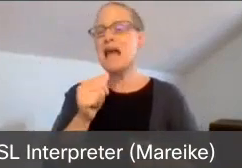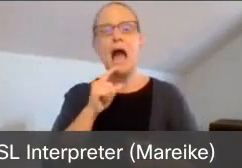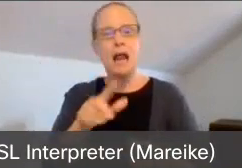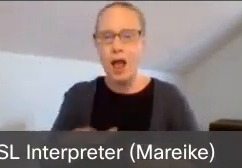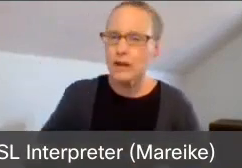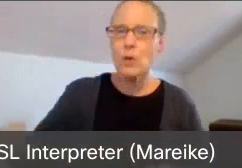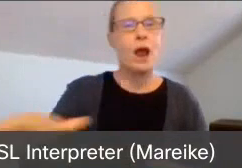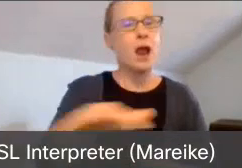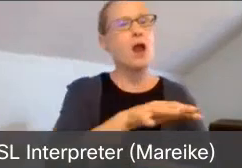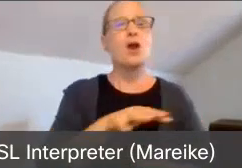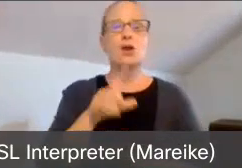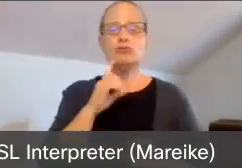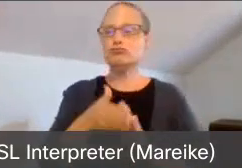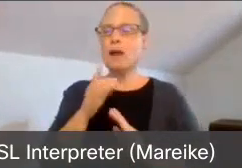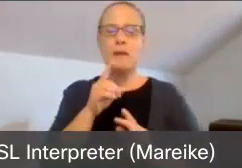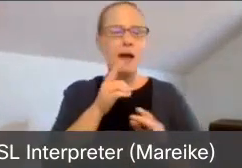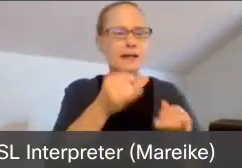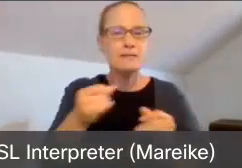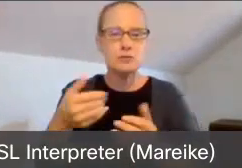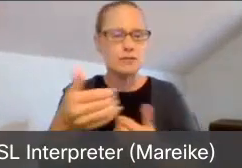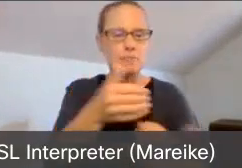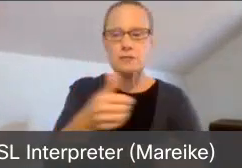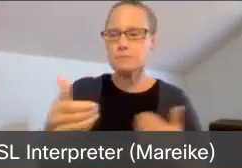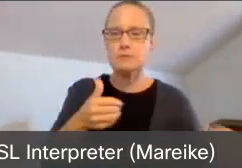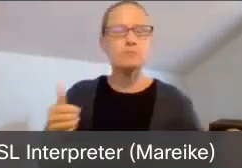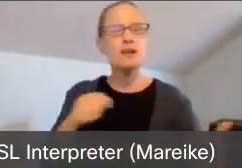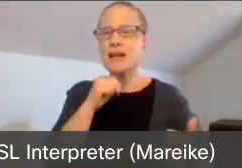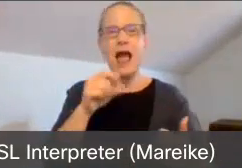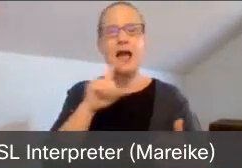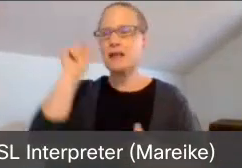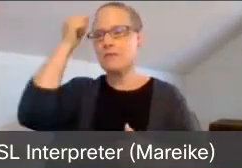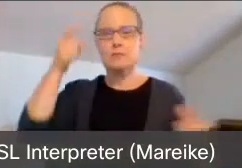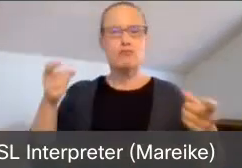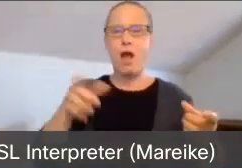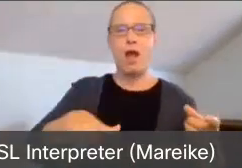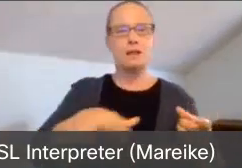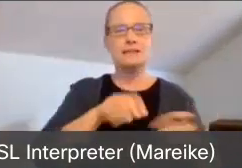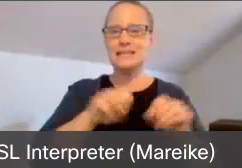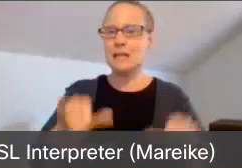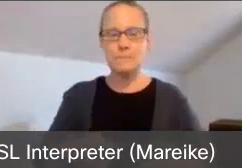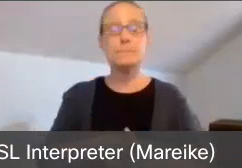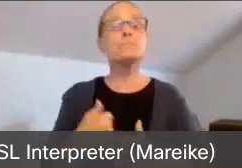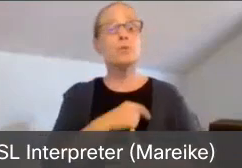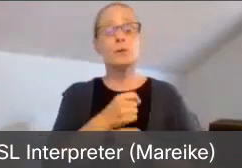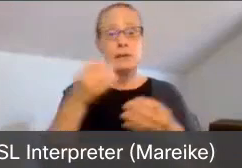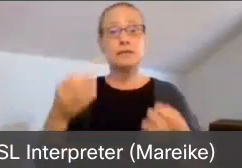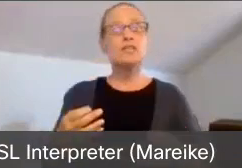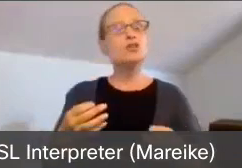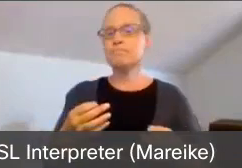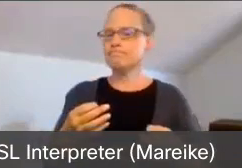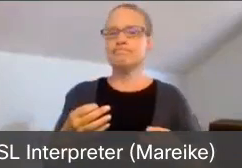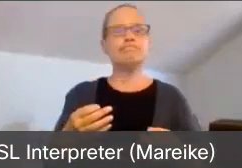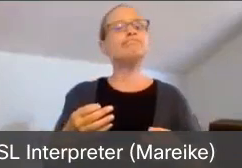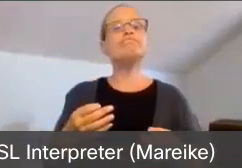by individual providers versus a statewide system. We made the decision to move to